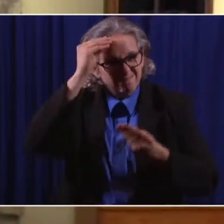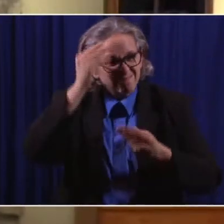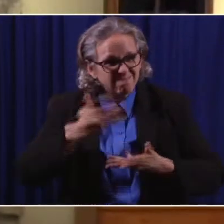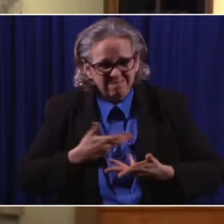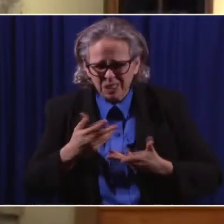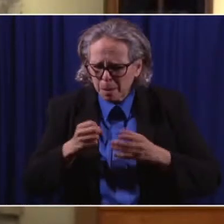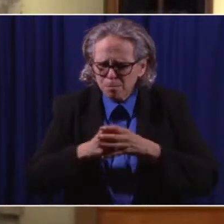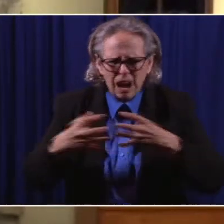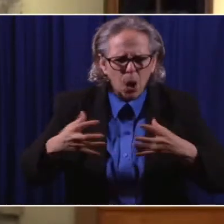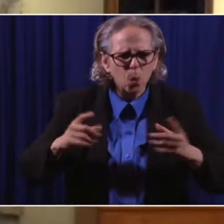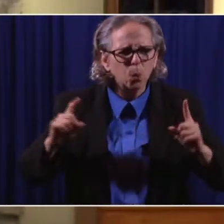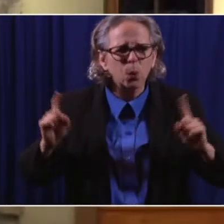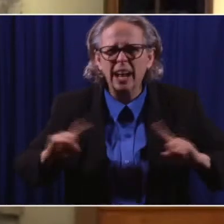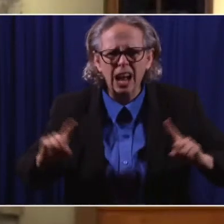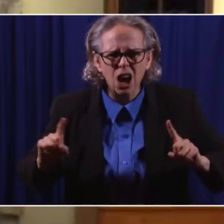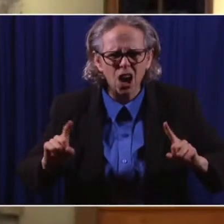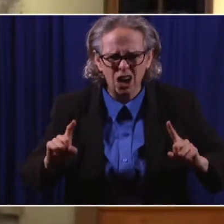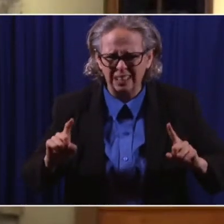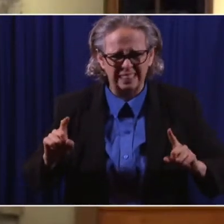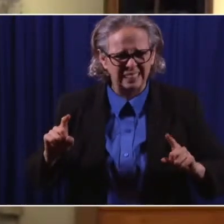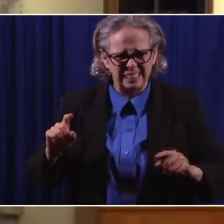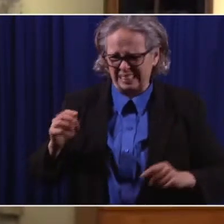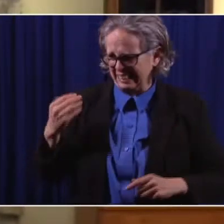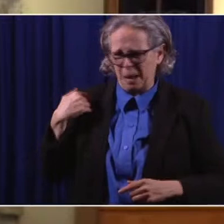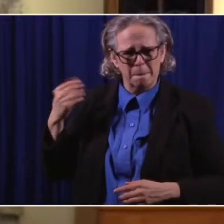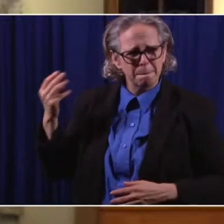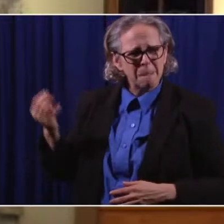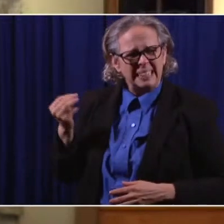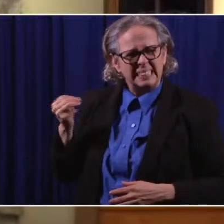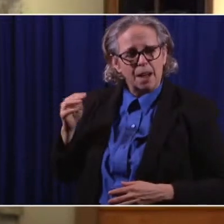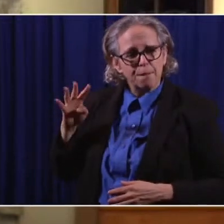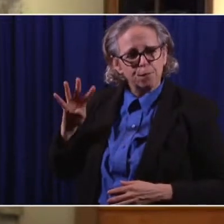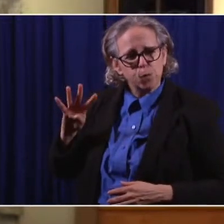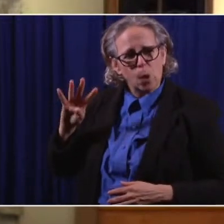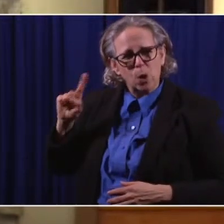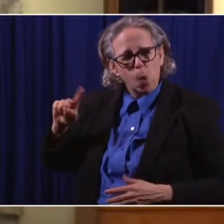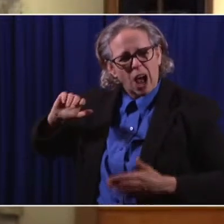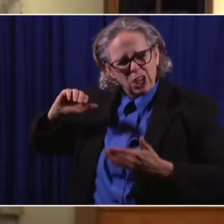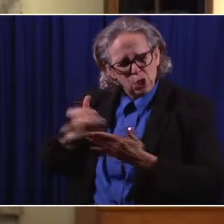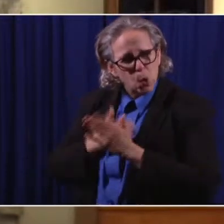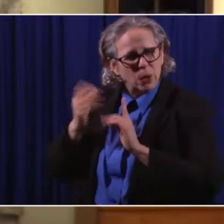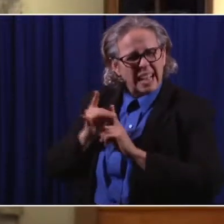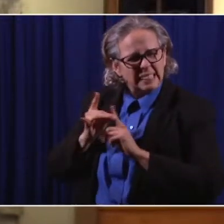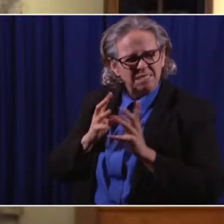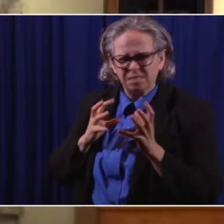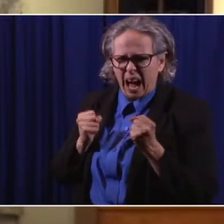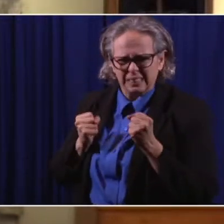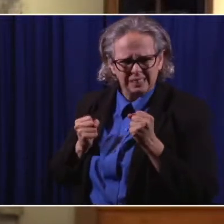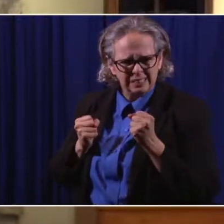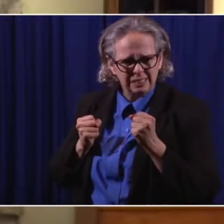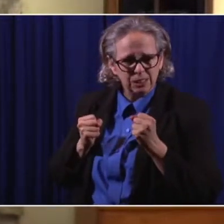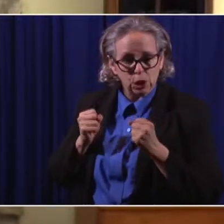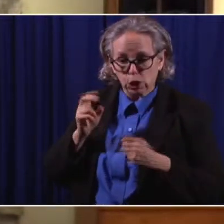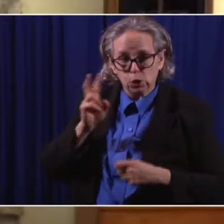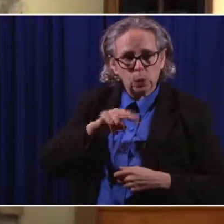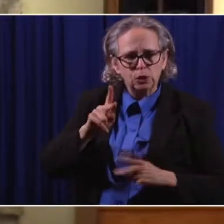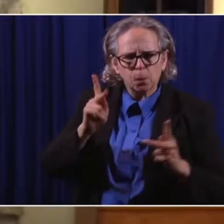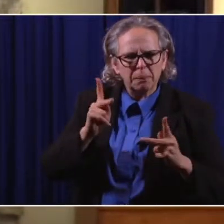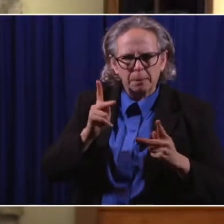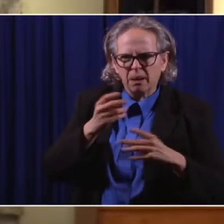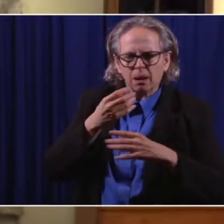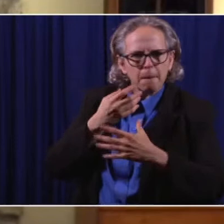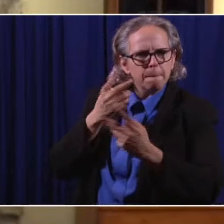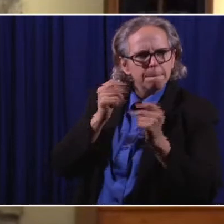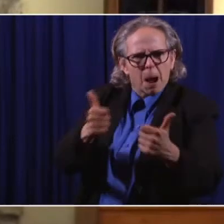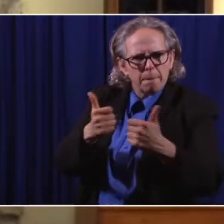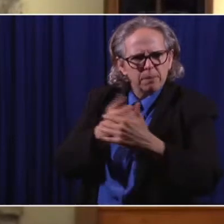of cases on Monday, 41 new cases on Monday. 22 residents are hospitalized, at least 3 are on ventilators.